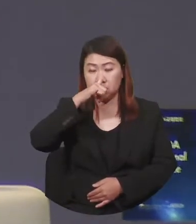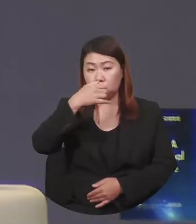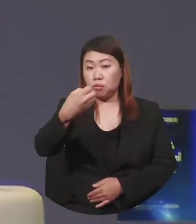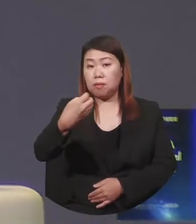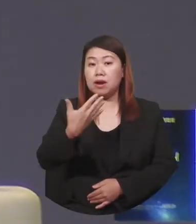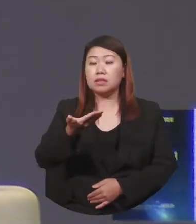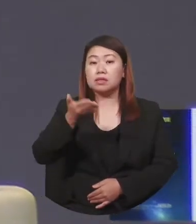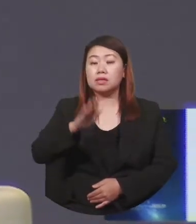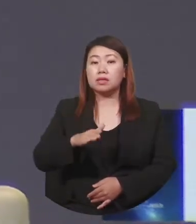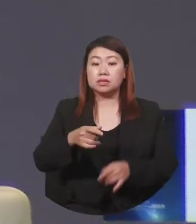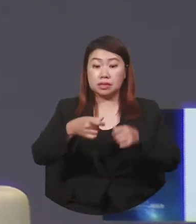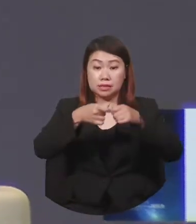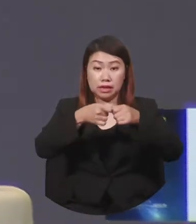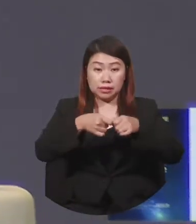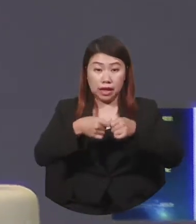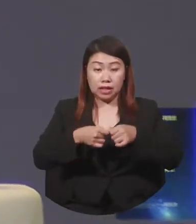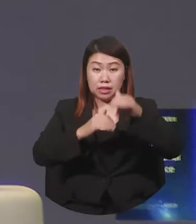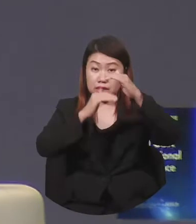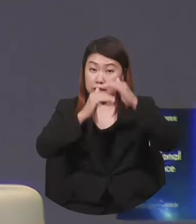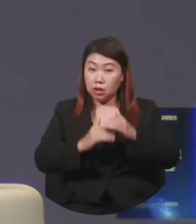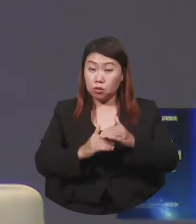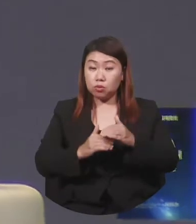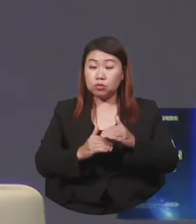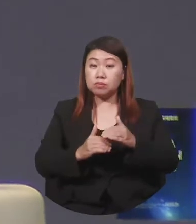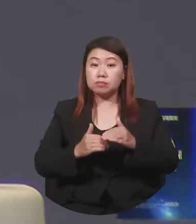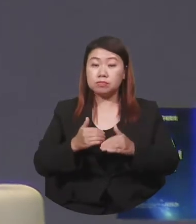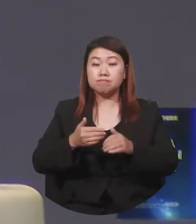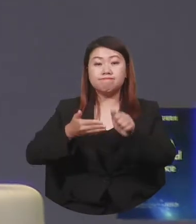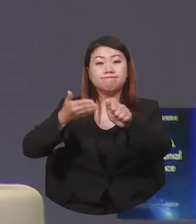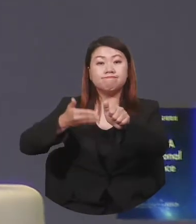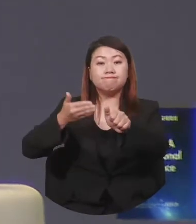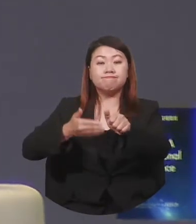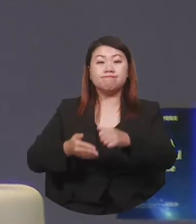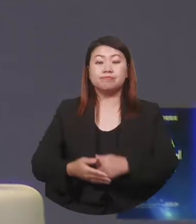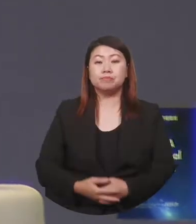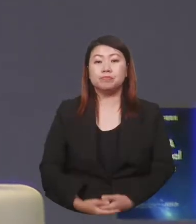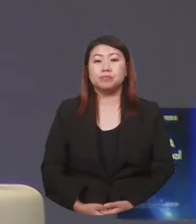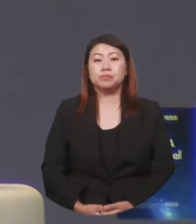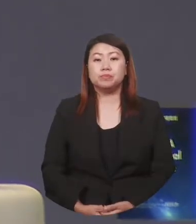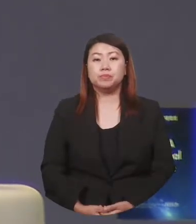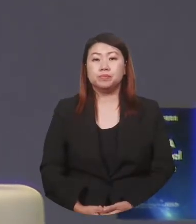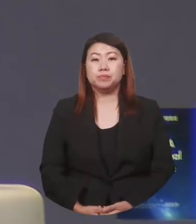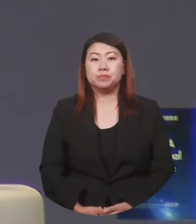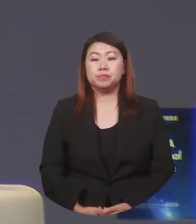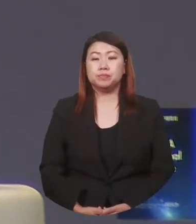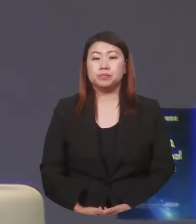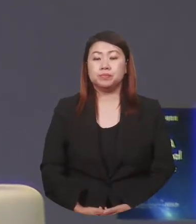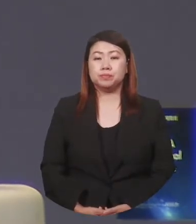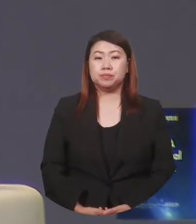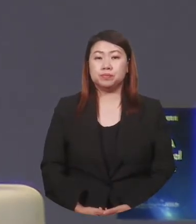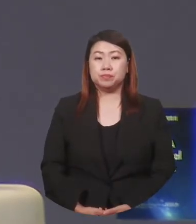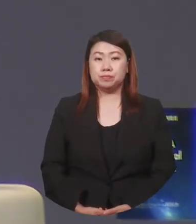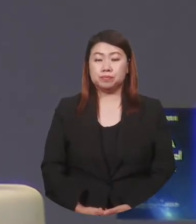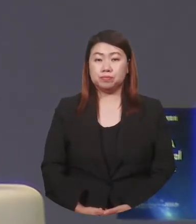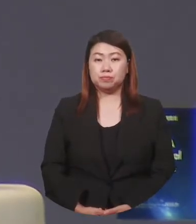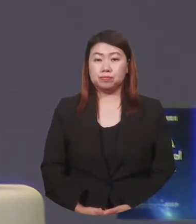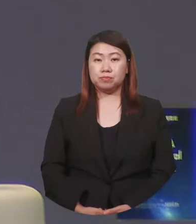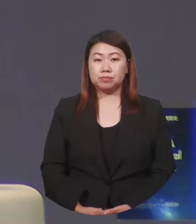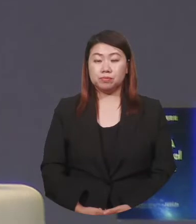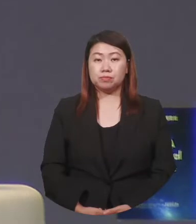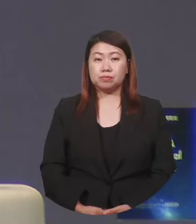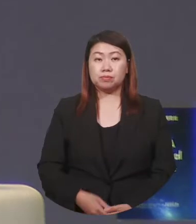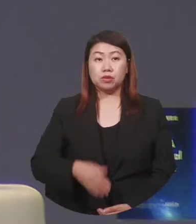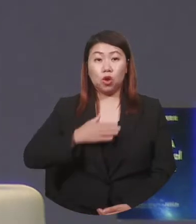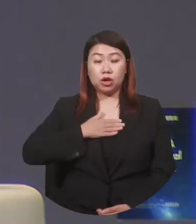of experience, we don't have yet. But what I see is even in our regulation